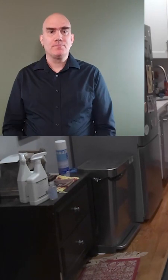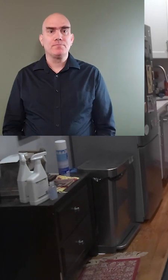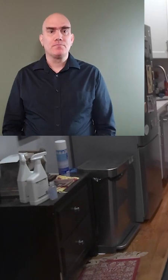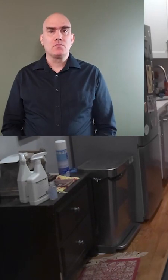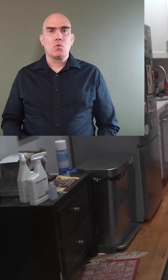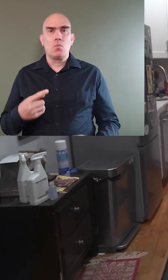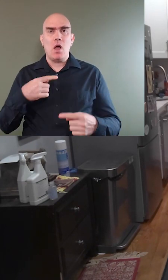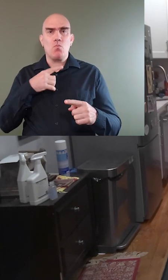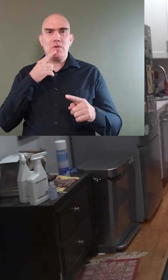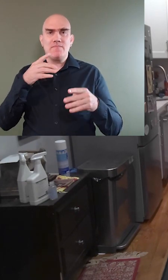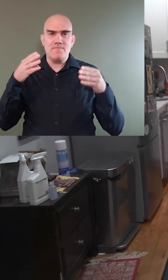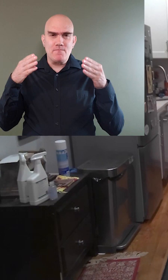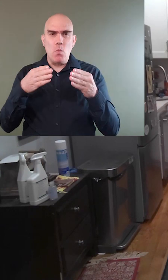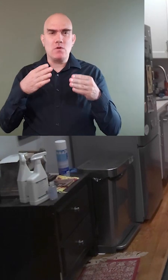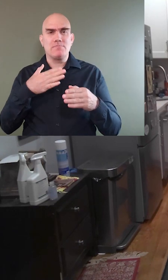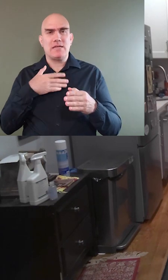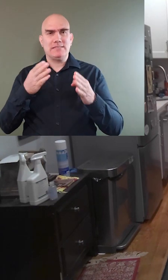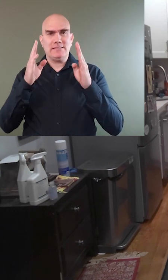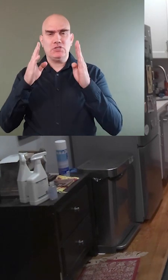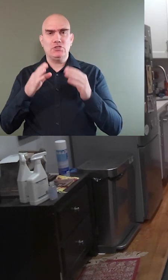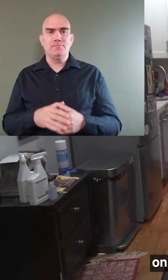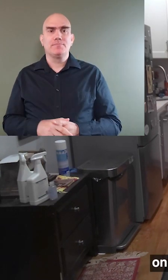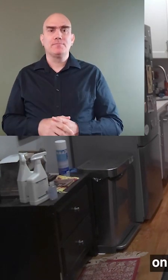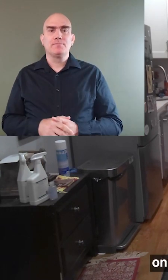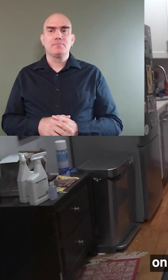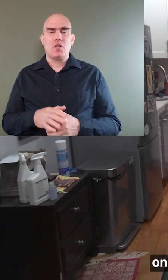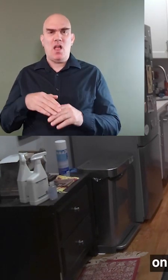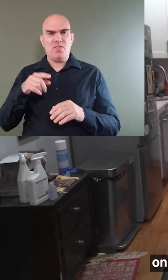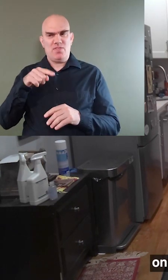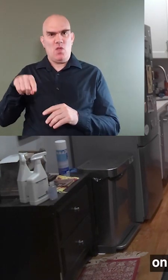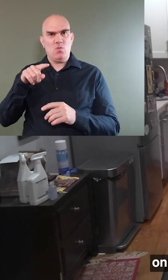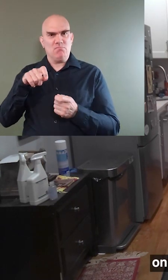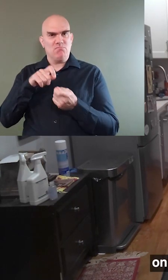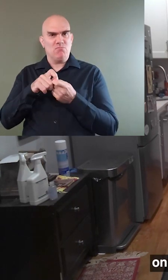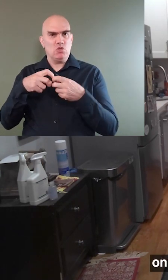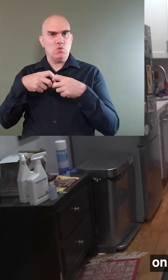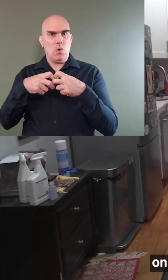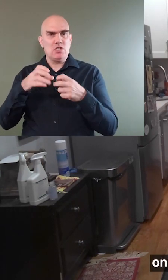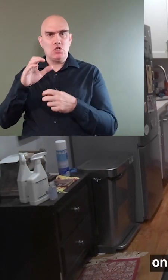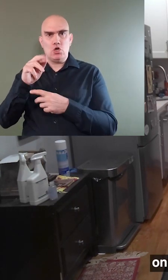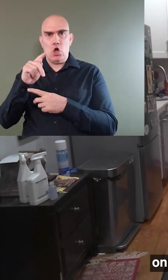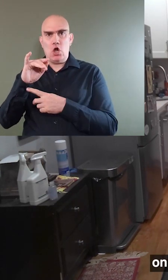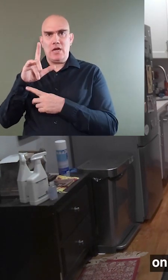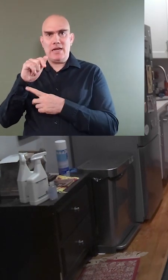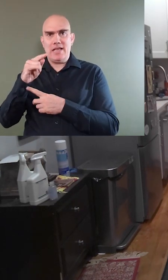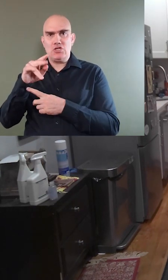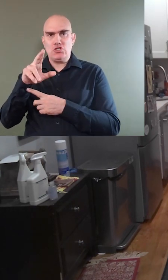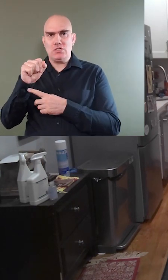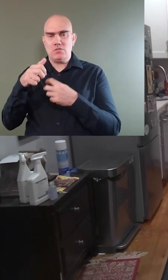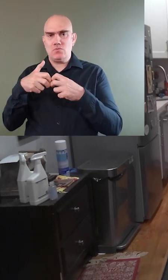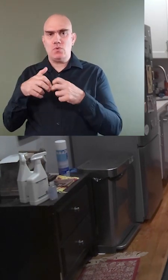as I was really focusing my attention on those cartilaginous joints.